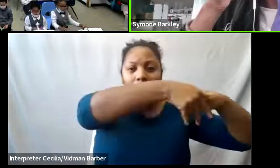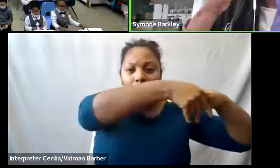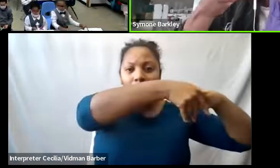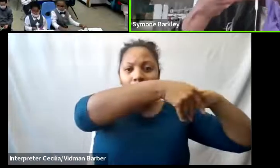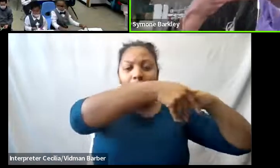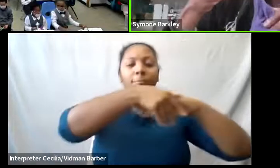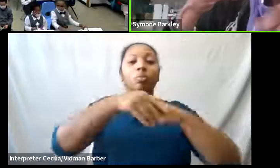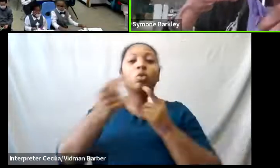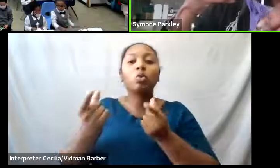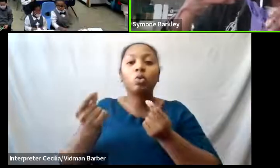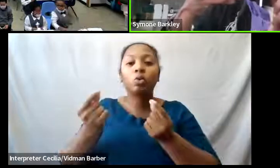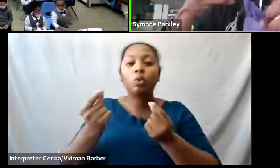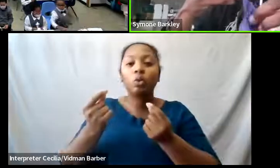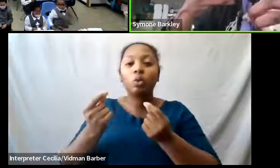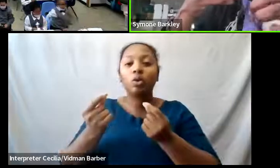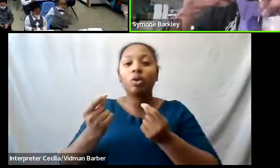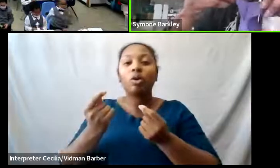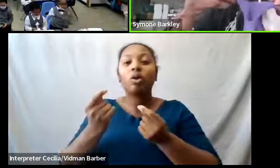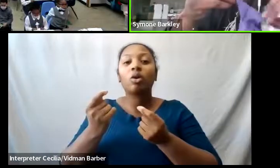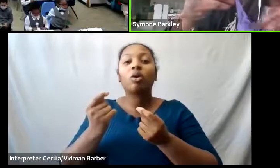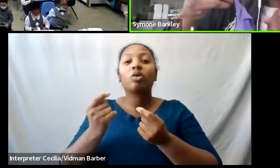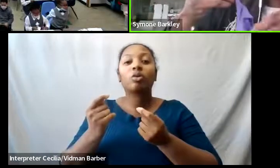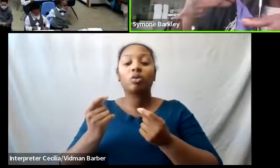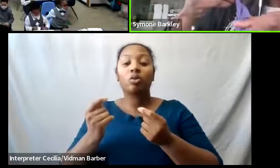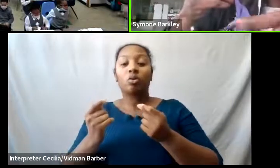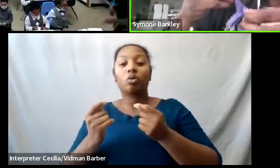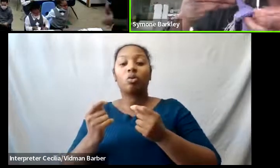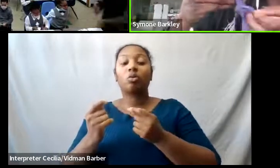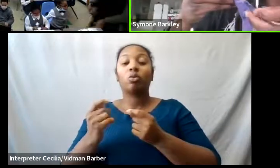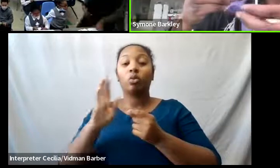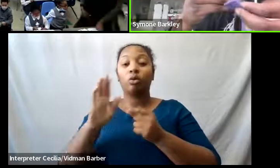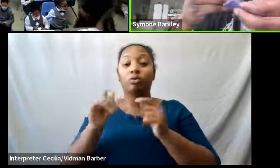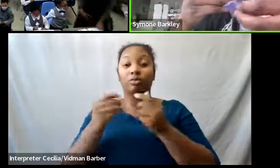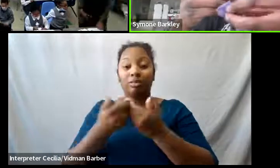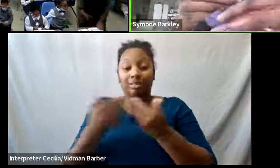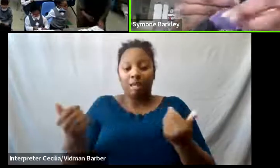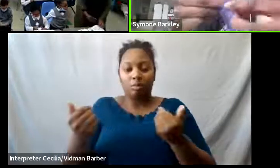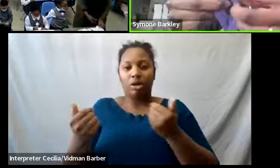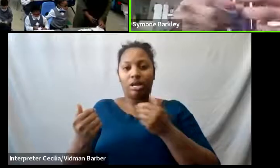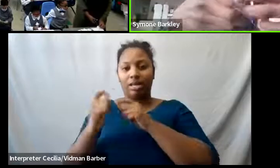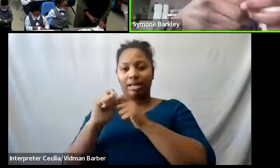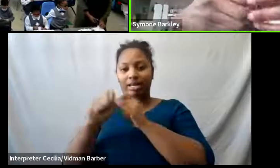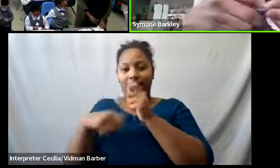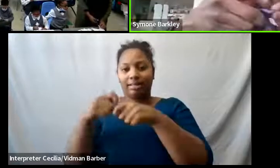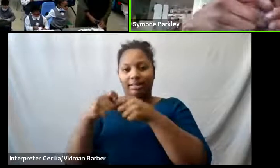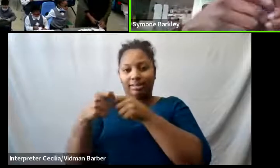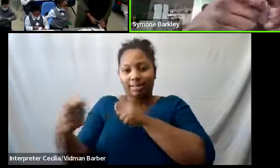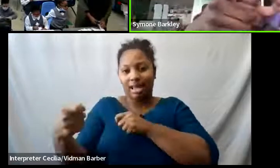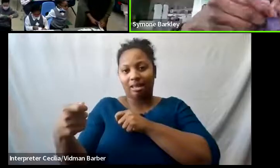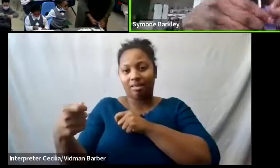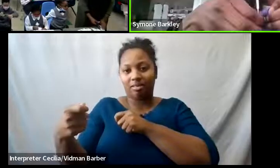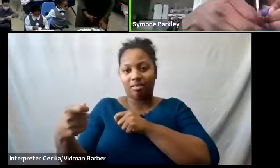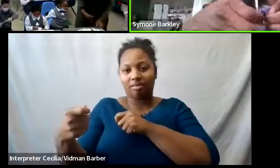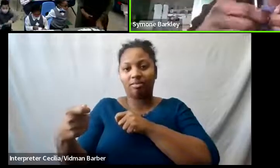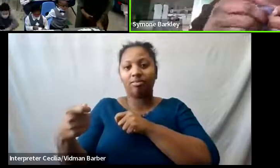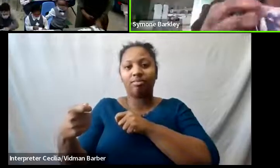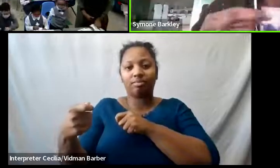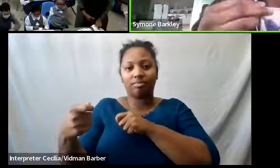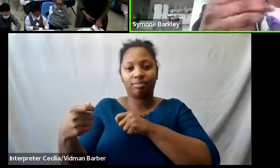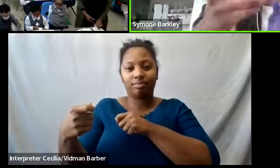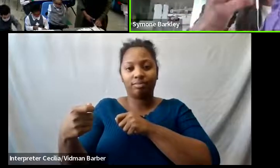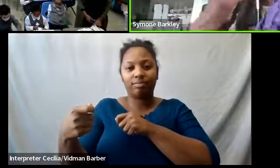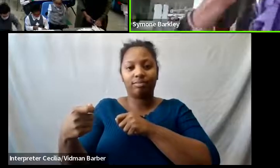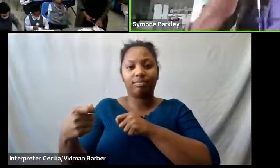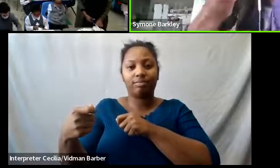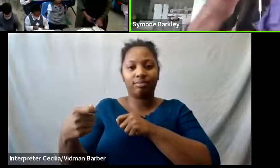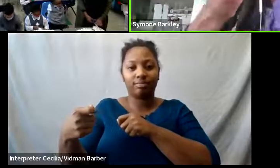that's at the top, you're going to tie it to a piece that's right under it at the bottom. So you're just going to do like a crisscross kind of a